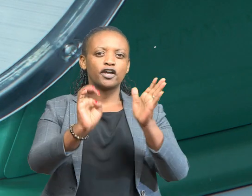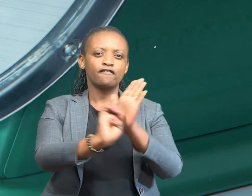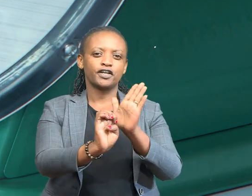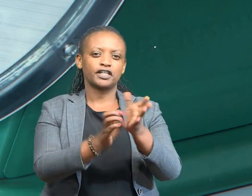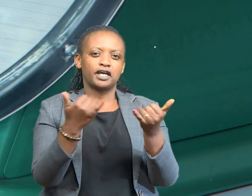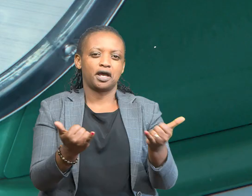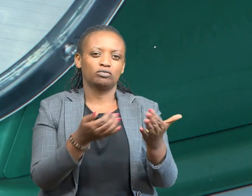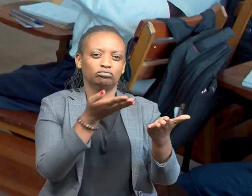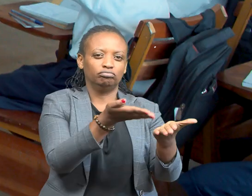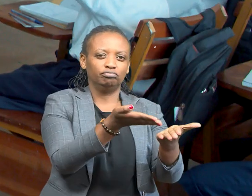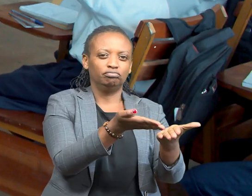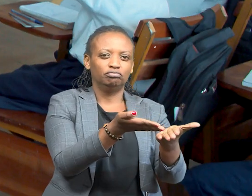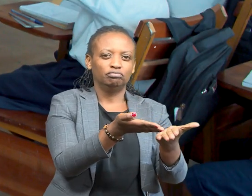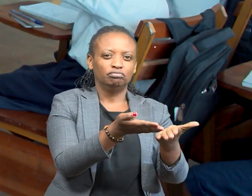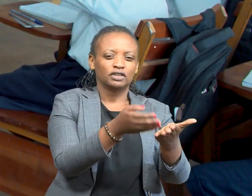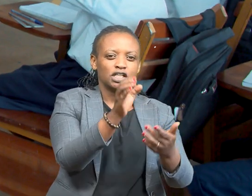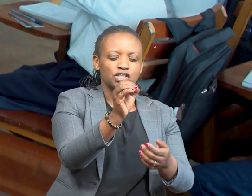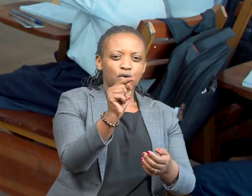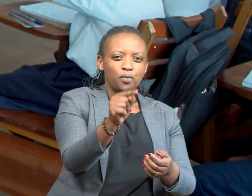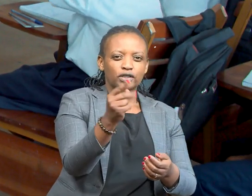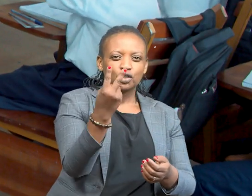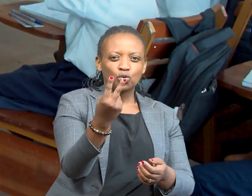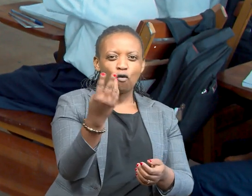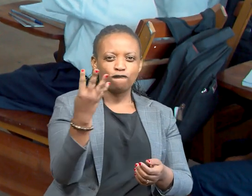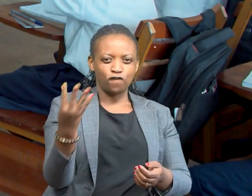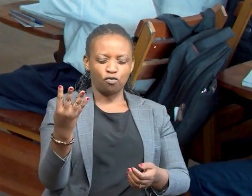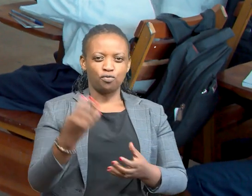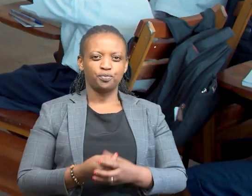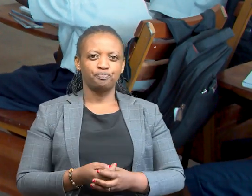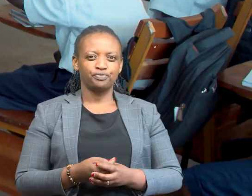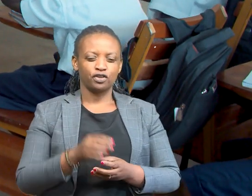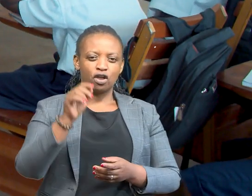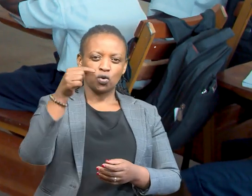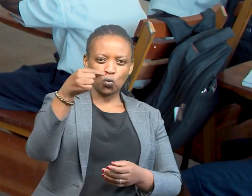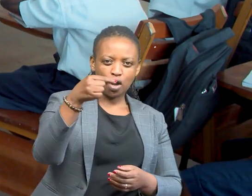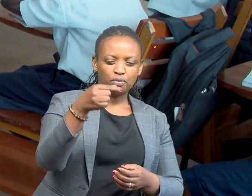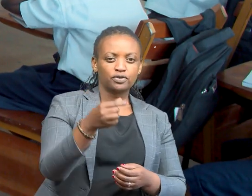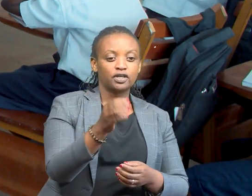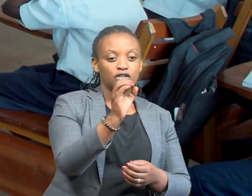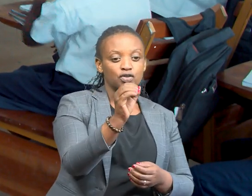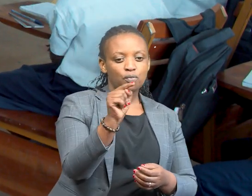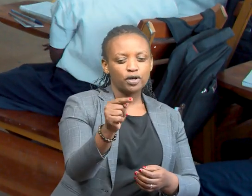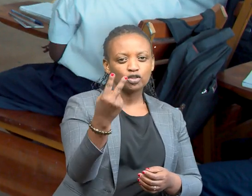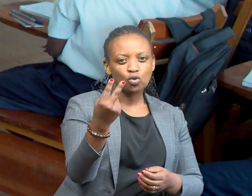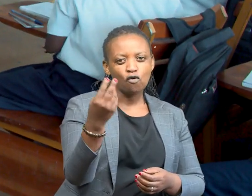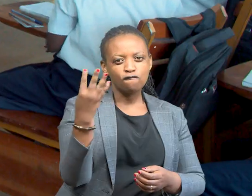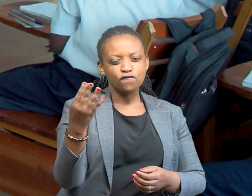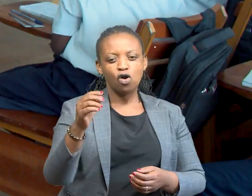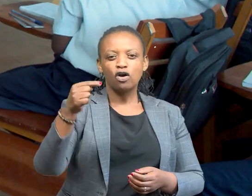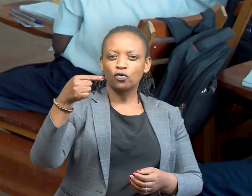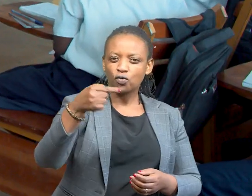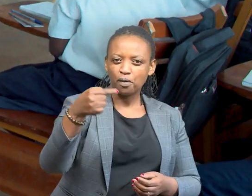Yes. For example, now this one is 0.24 grams.